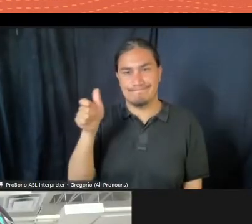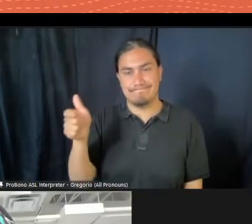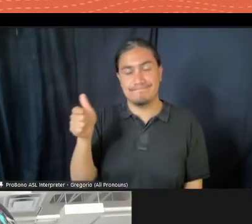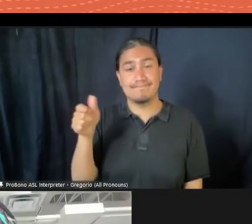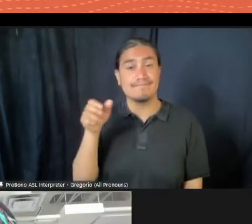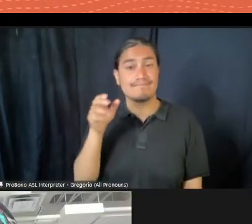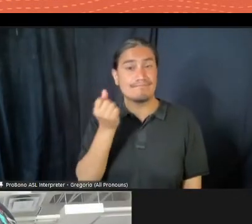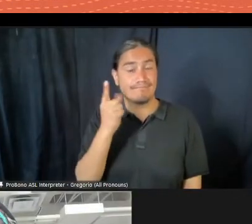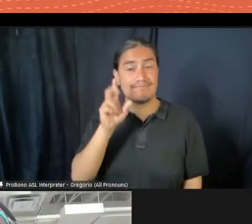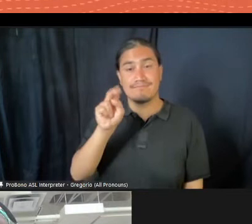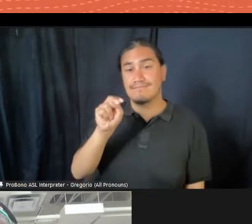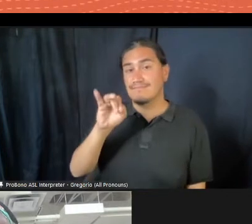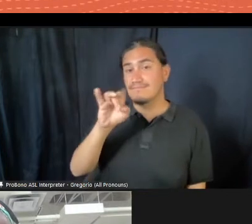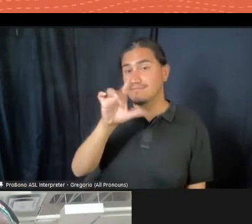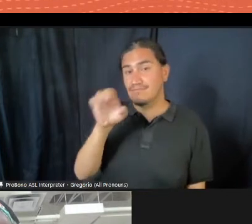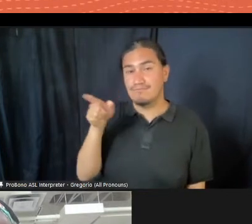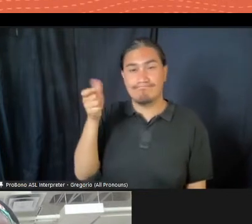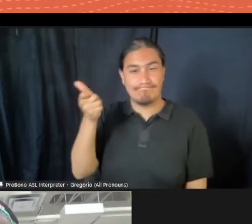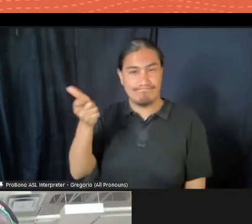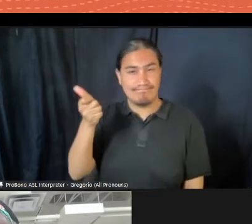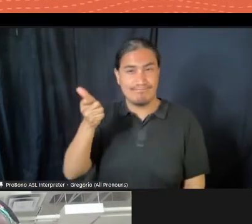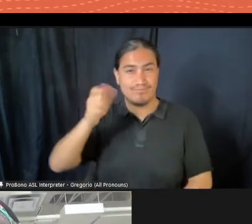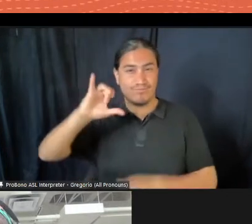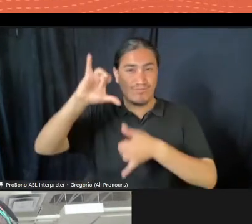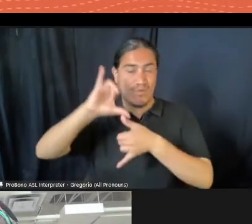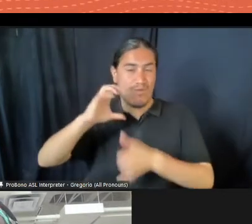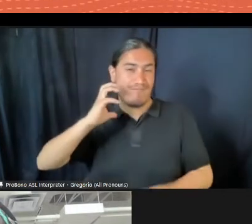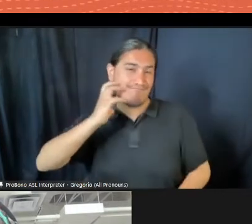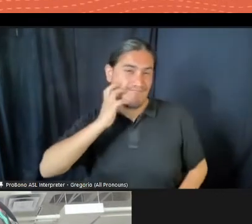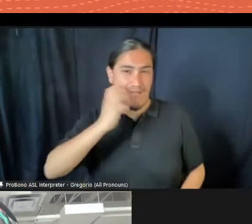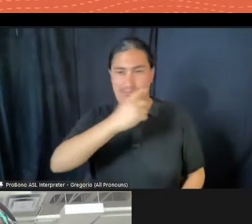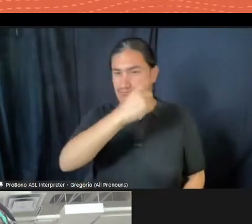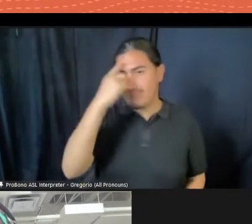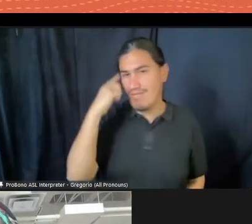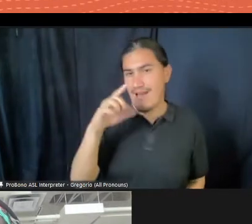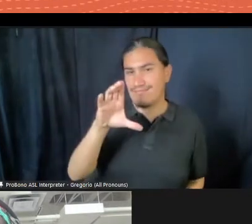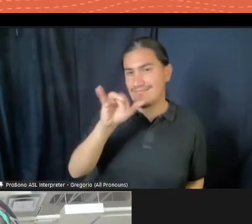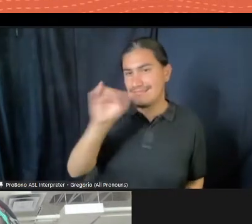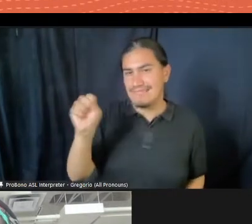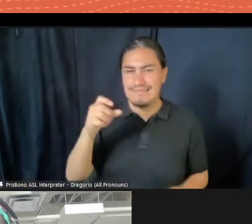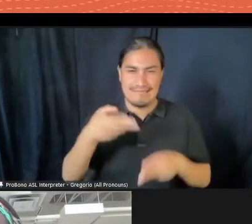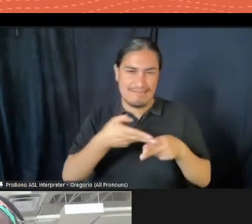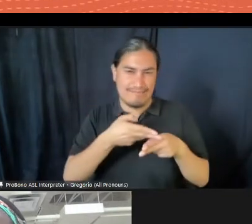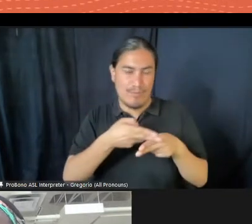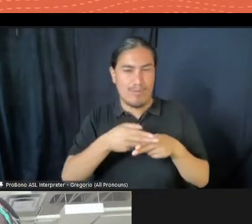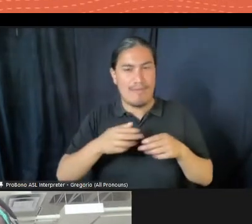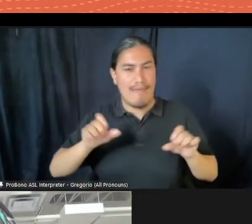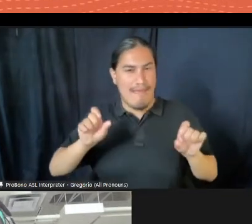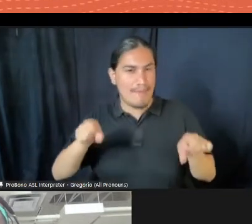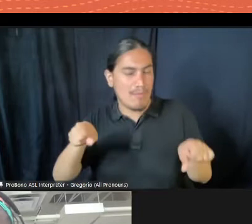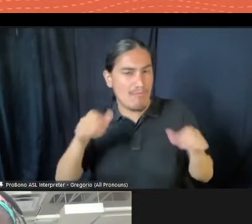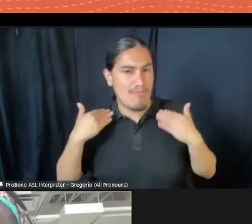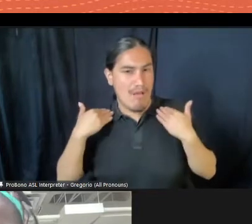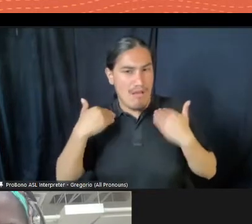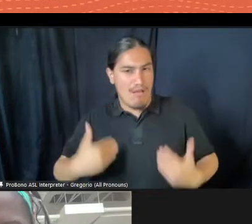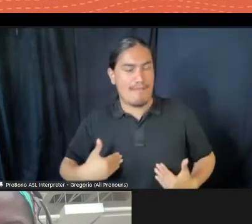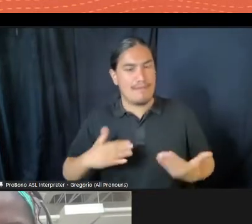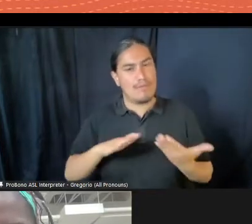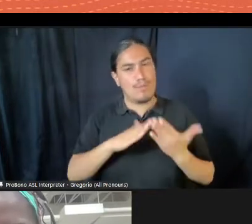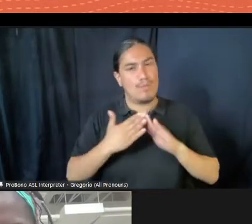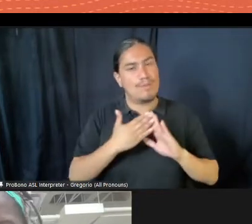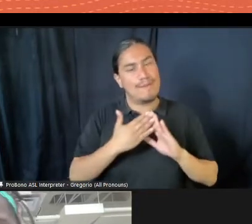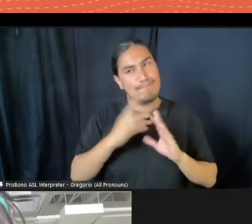Nicole Brewer is a tall, fat, Black, cis, temporarily able-bodied, community-held mother